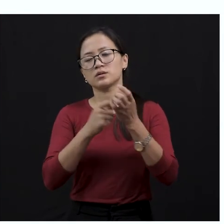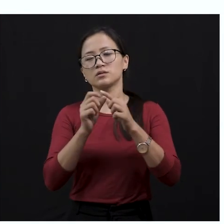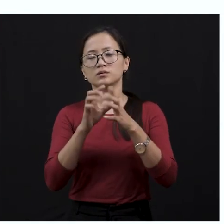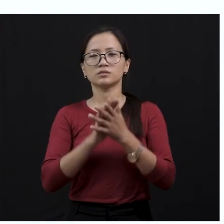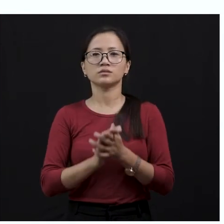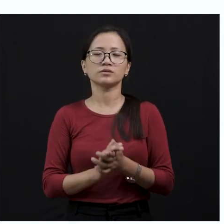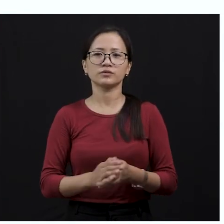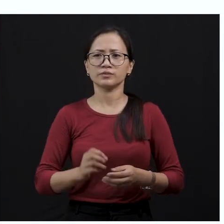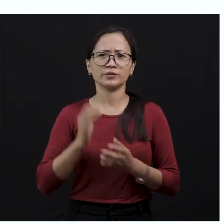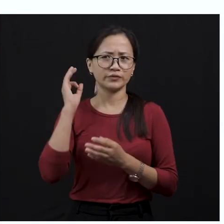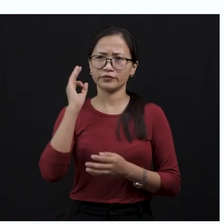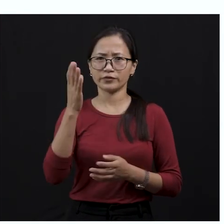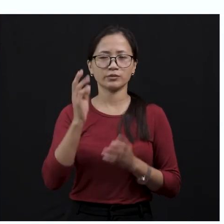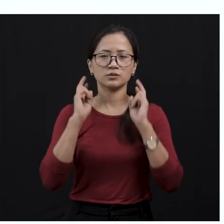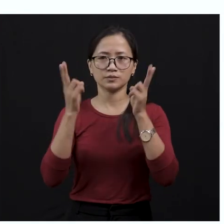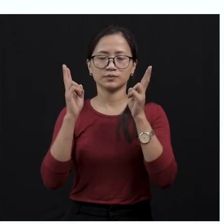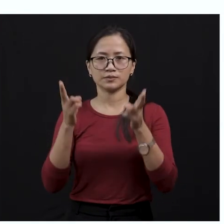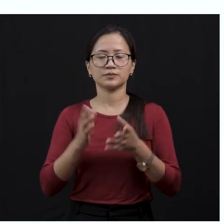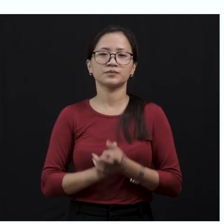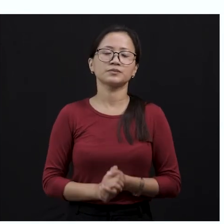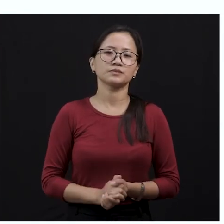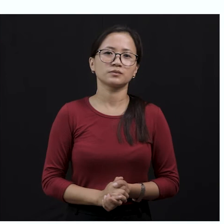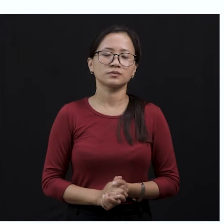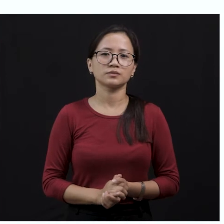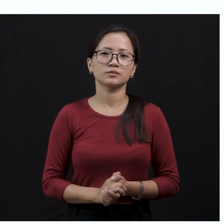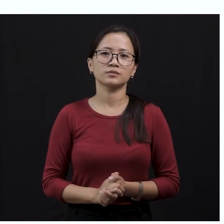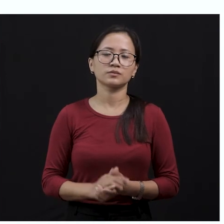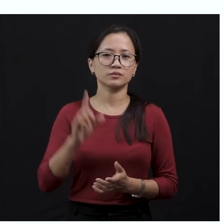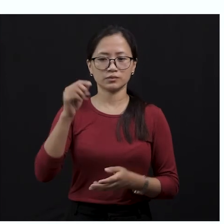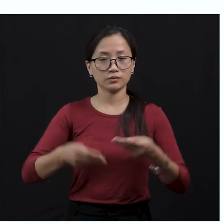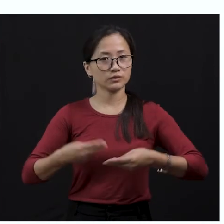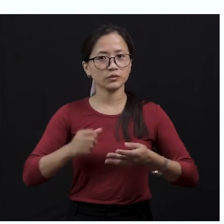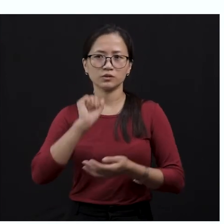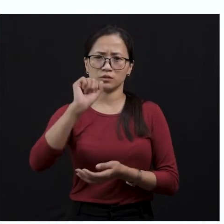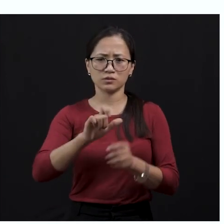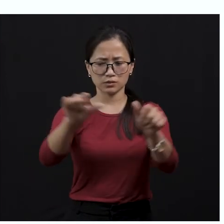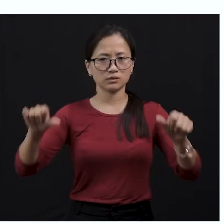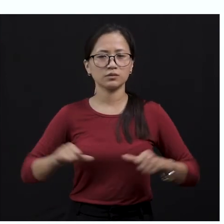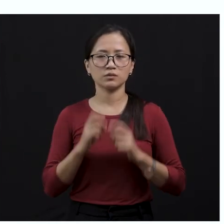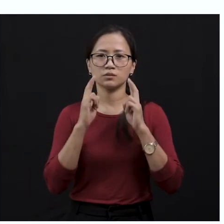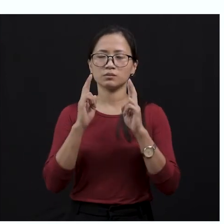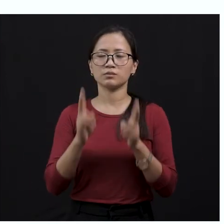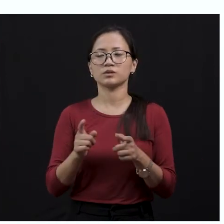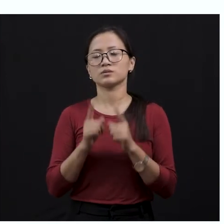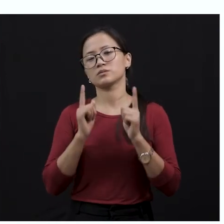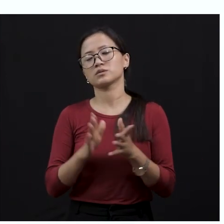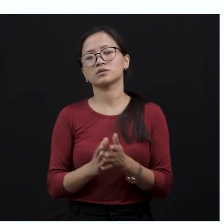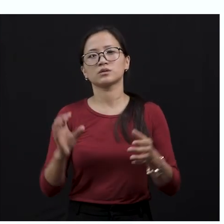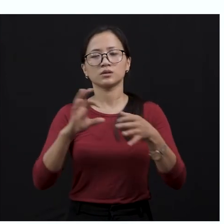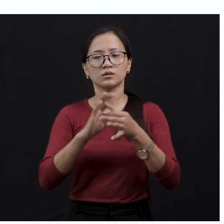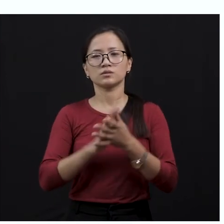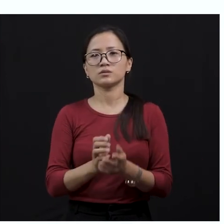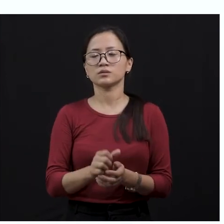became famous. Okay, so now they not only do business in their own area, but they also connect